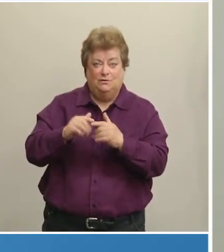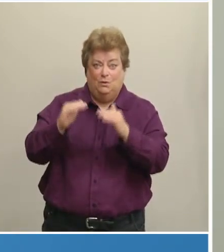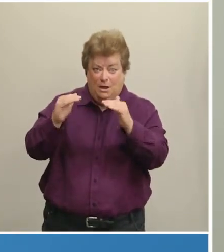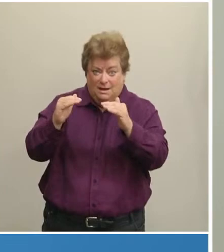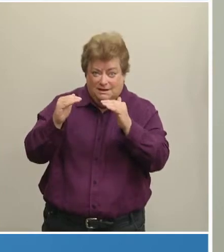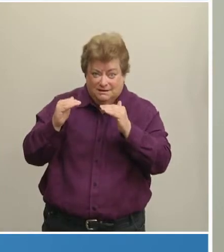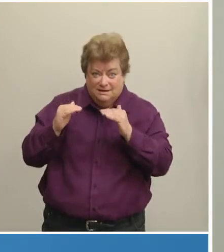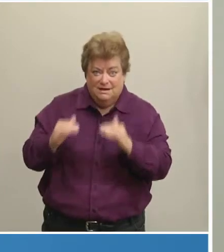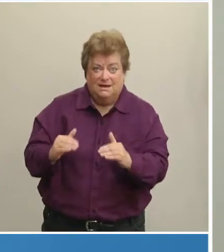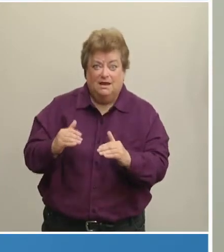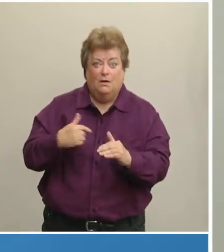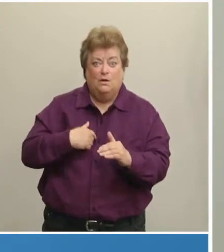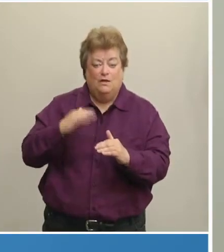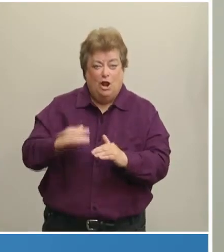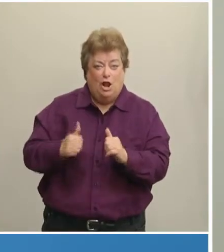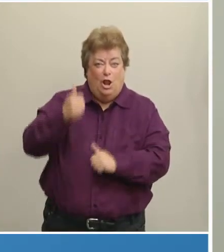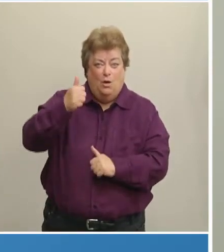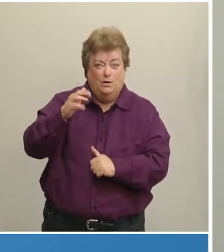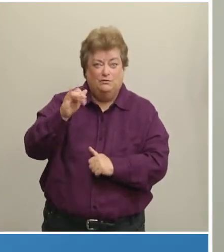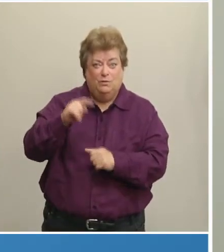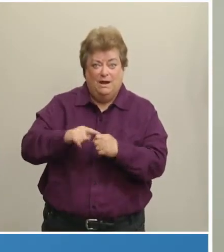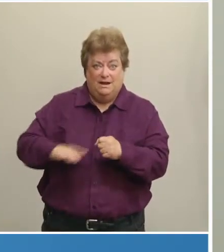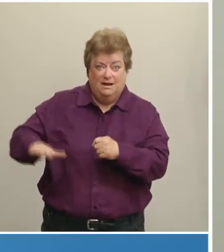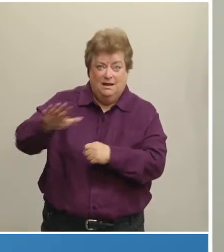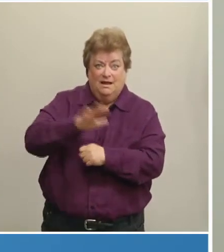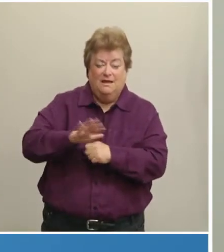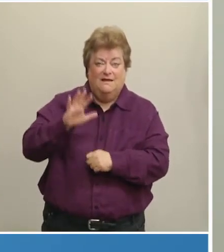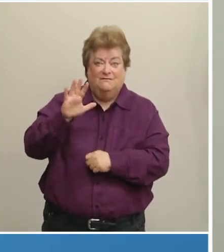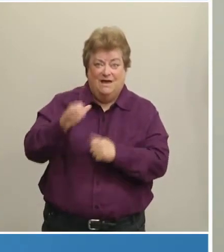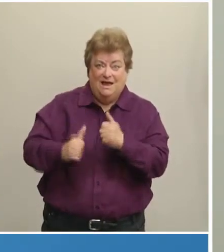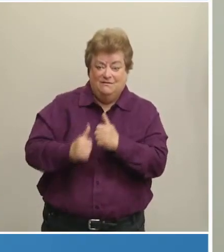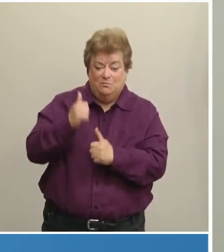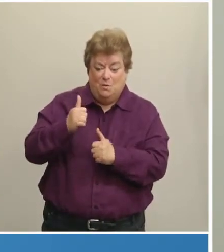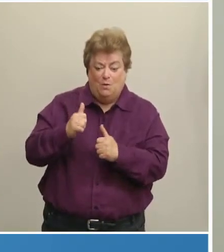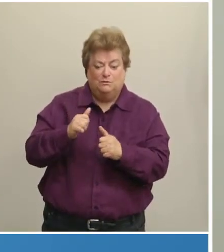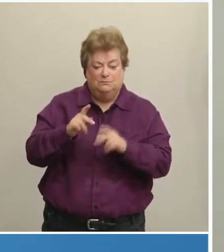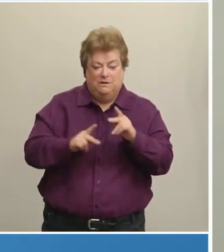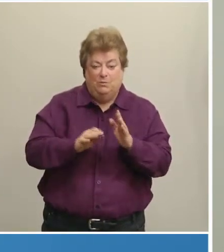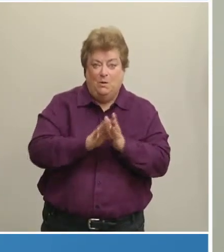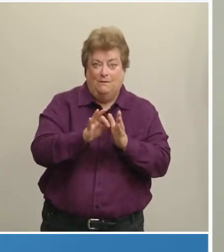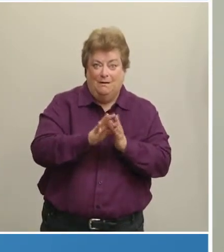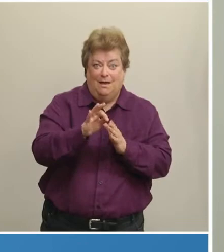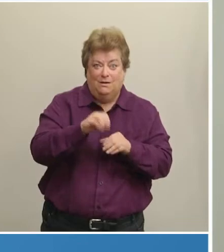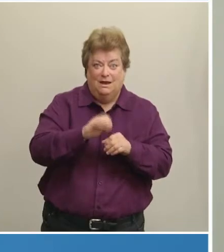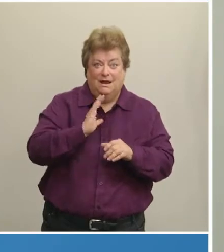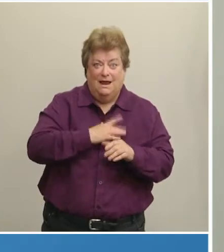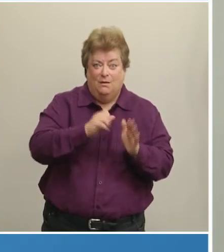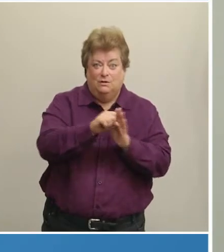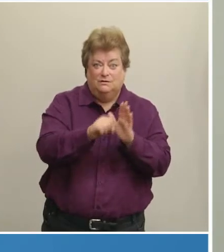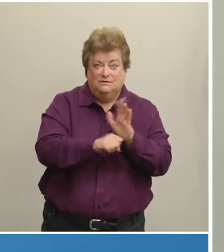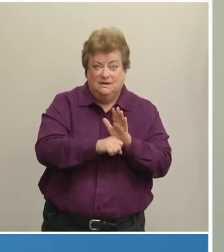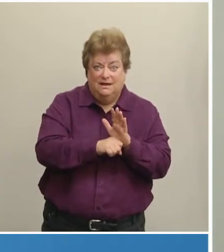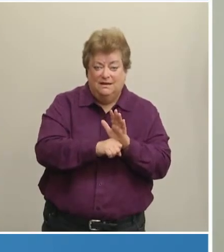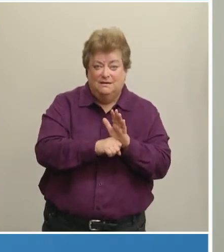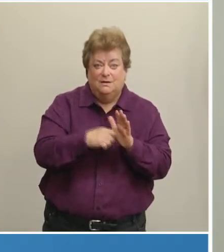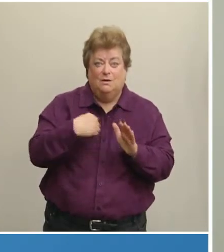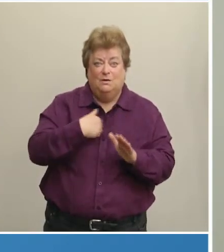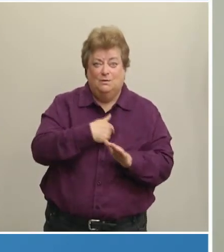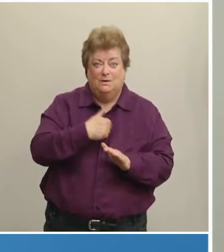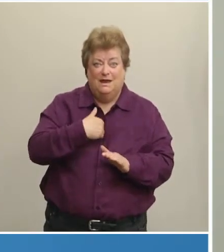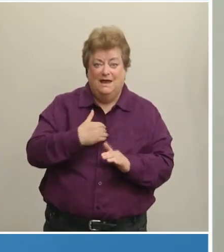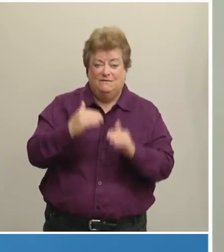populous counties in our state. And thank you as well for helping Lancaster County to continue to have the second